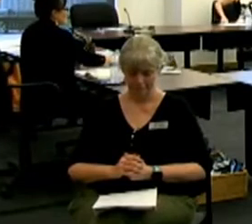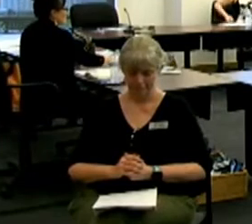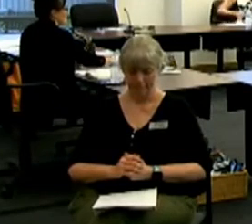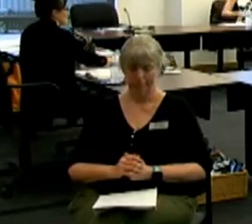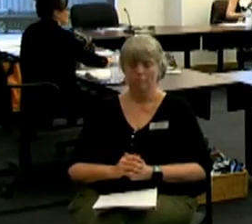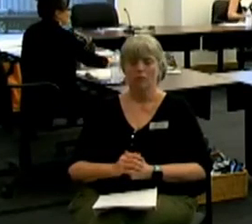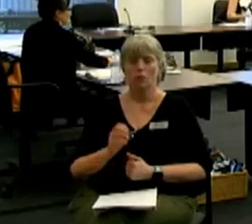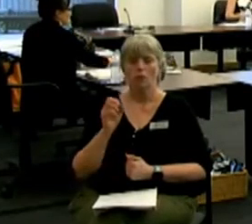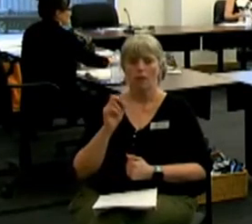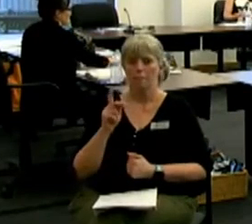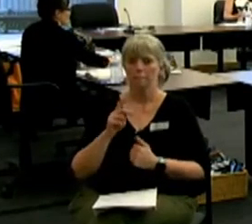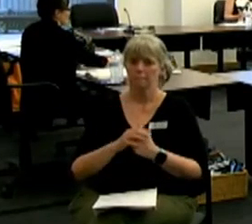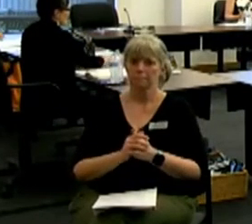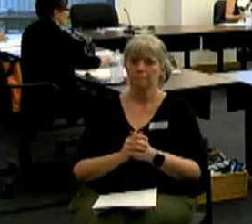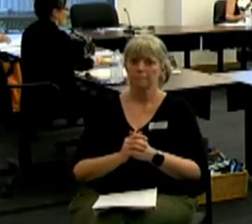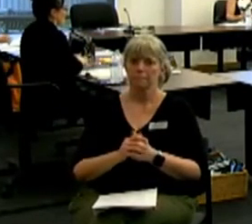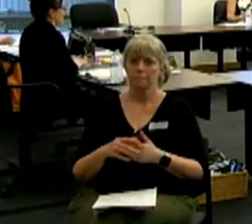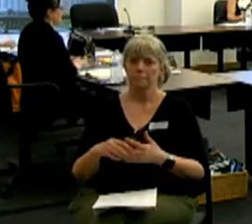All right.